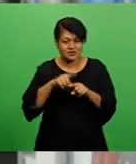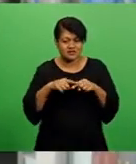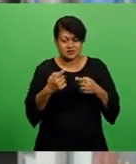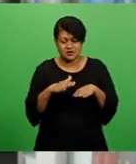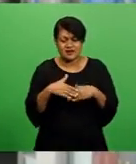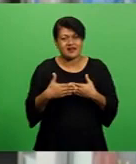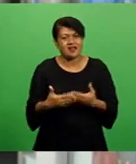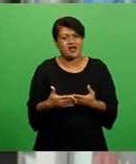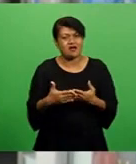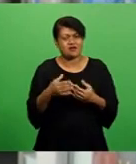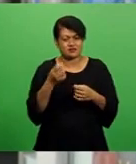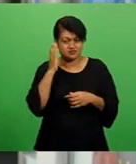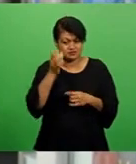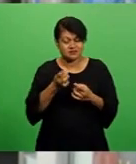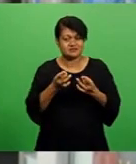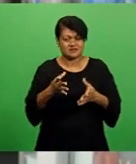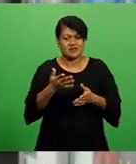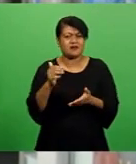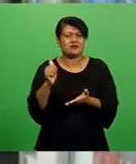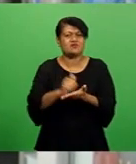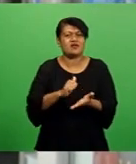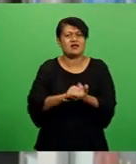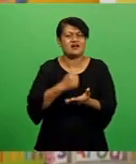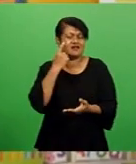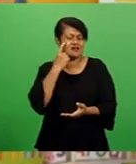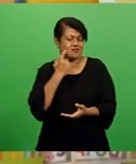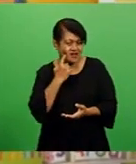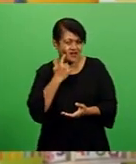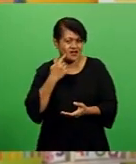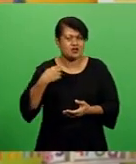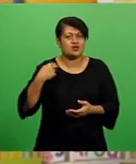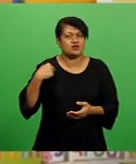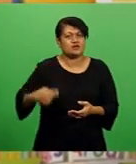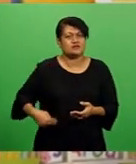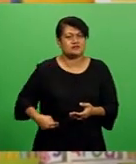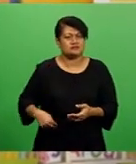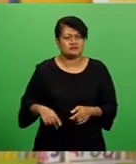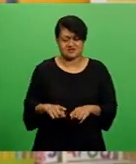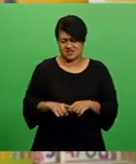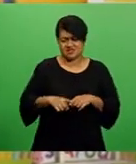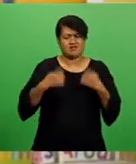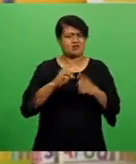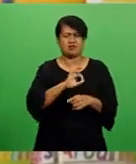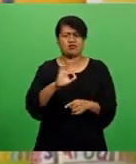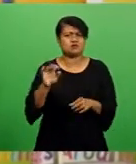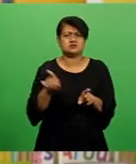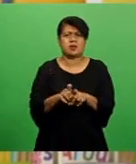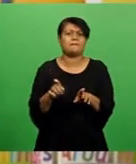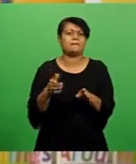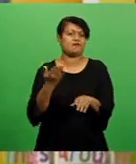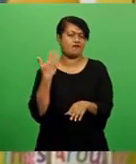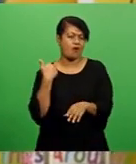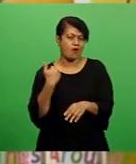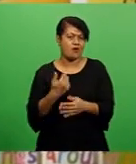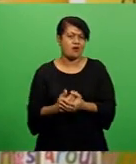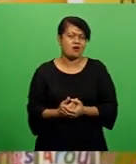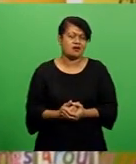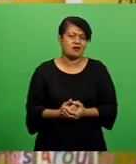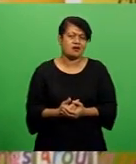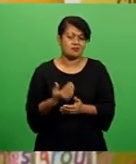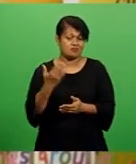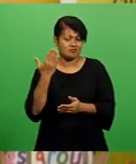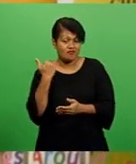get his uniform done. It's very different, not like before. Before